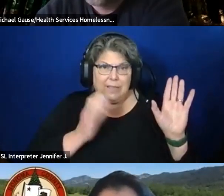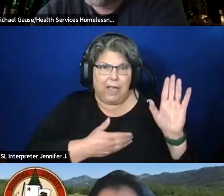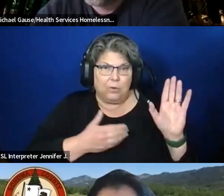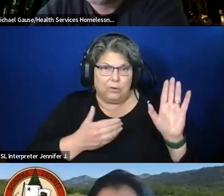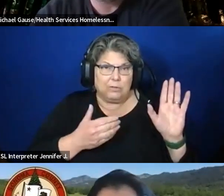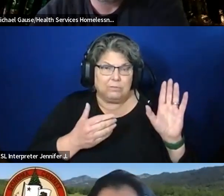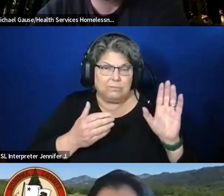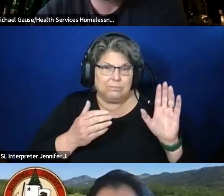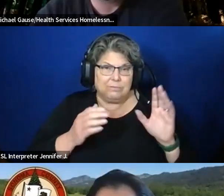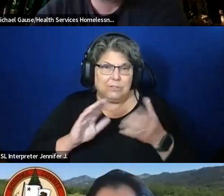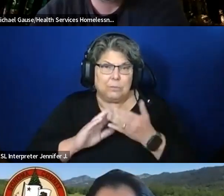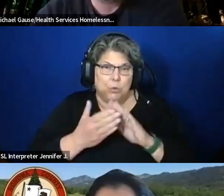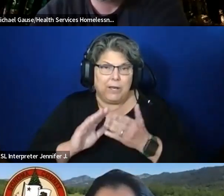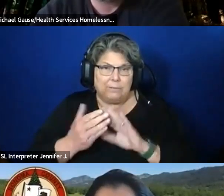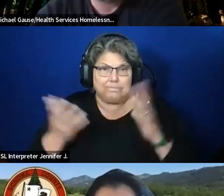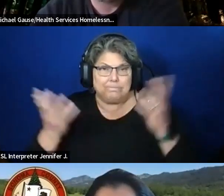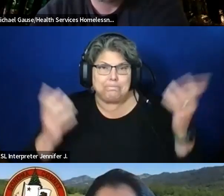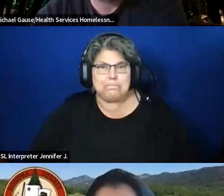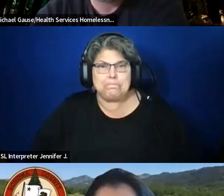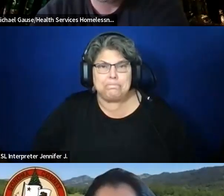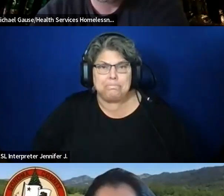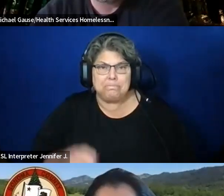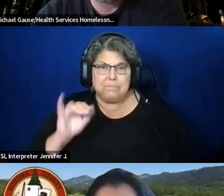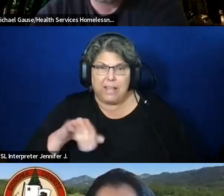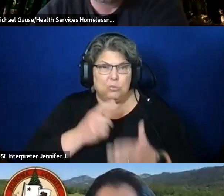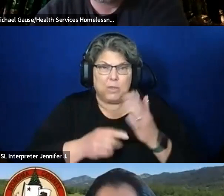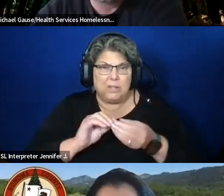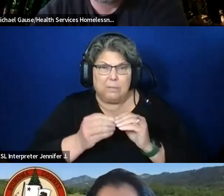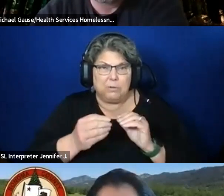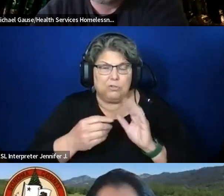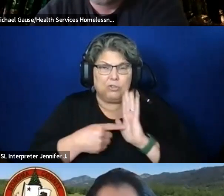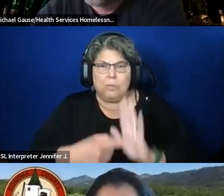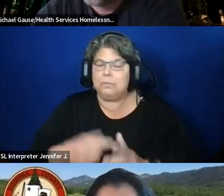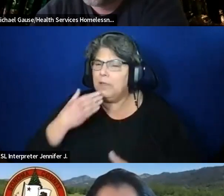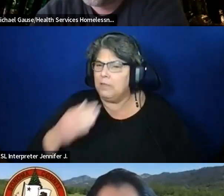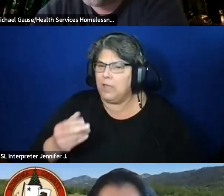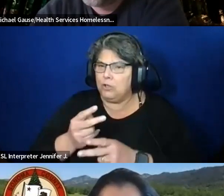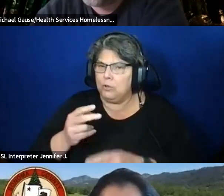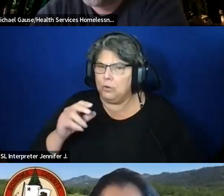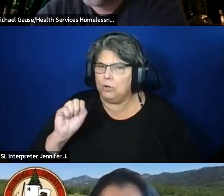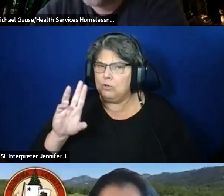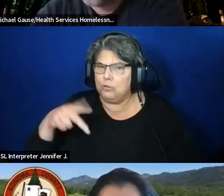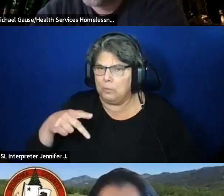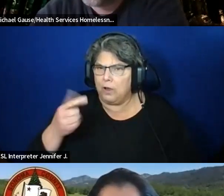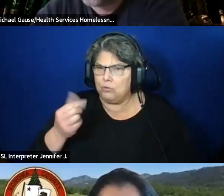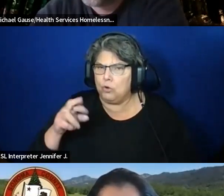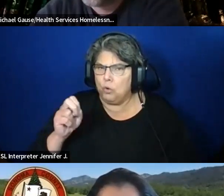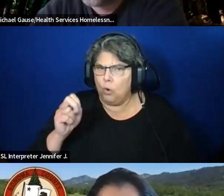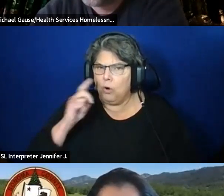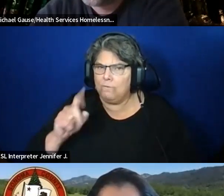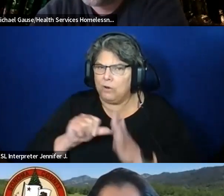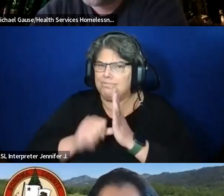So that's what the numbers show. Thank you, Supervisor Gore, for underscoring that.